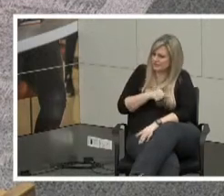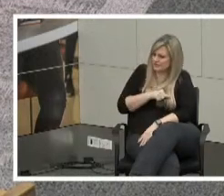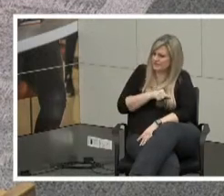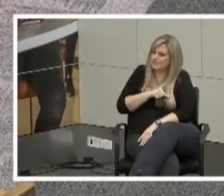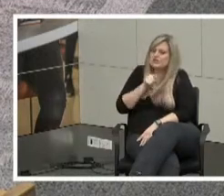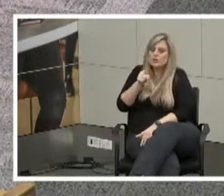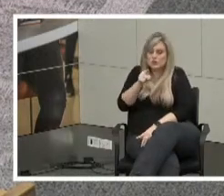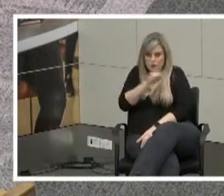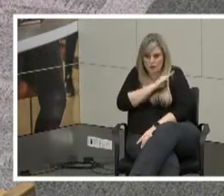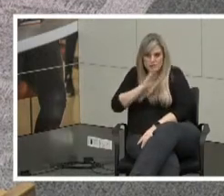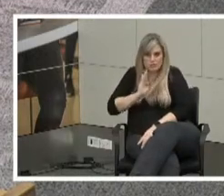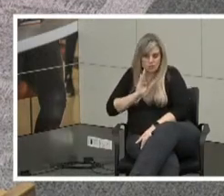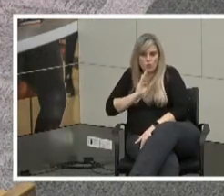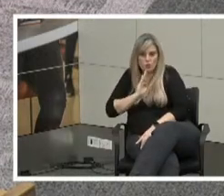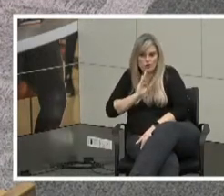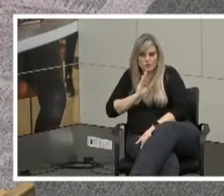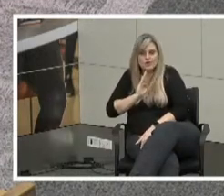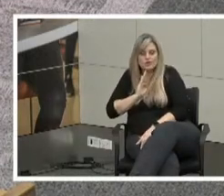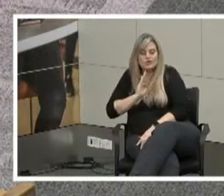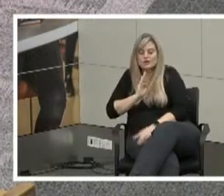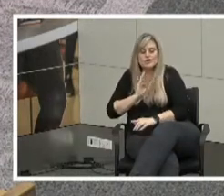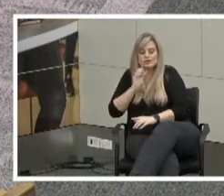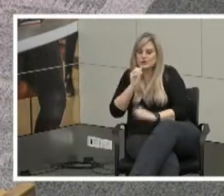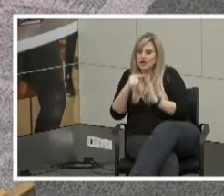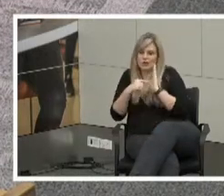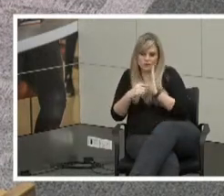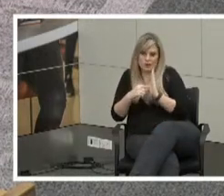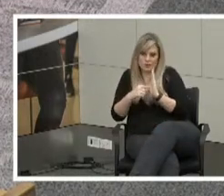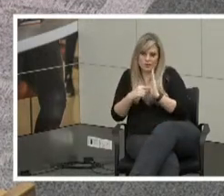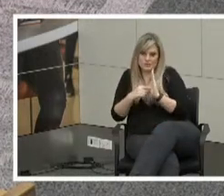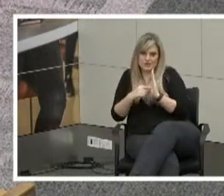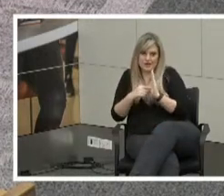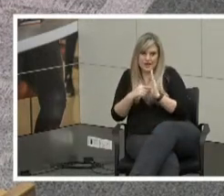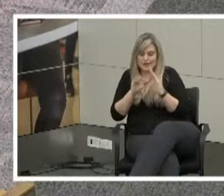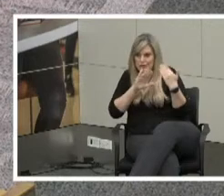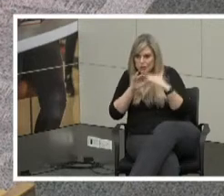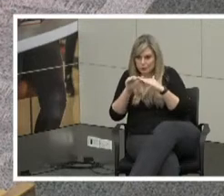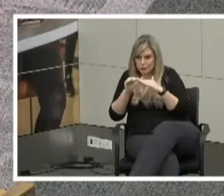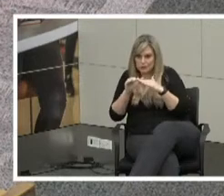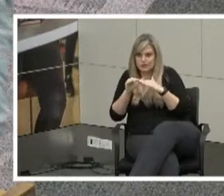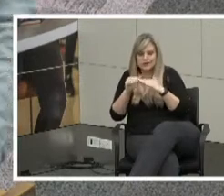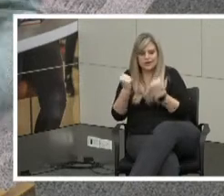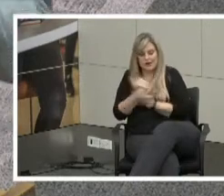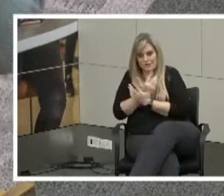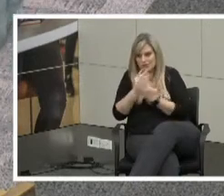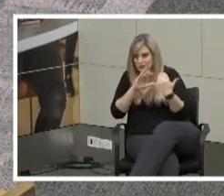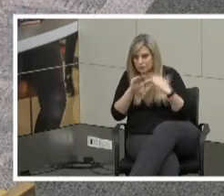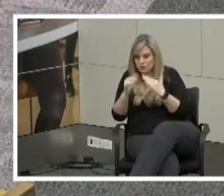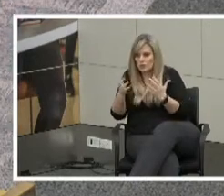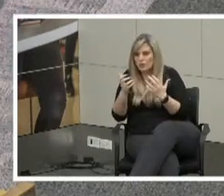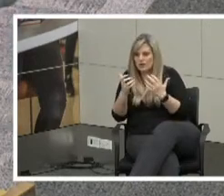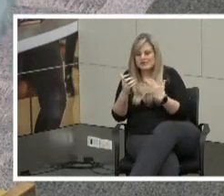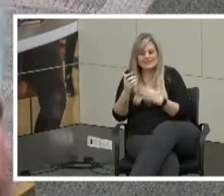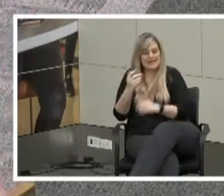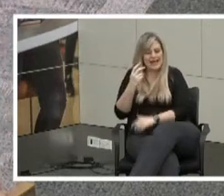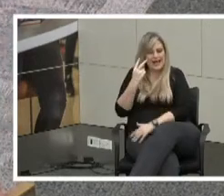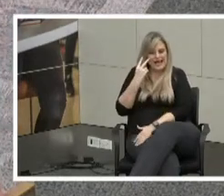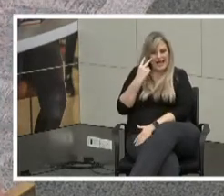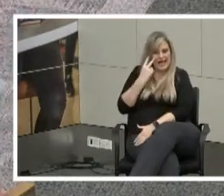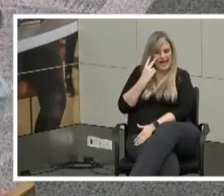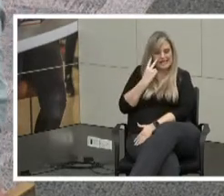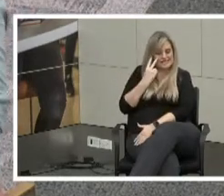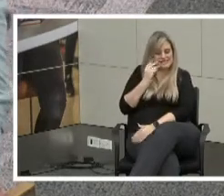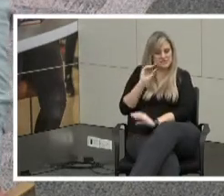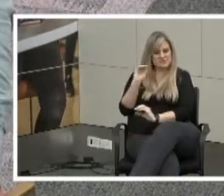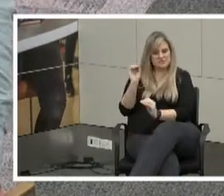you and the board that sits with you do not well represent the will of this community I see few signs that you represent